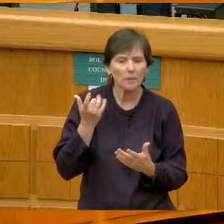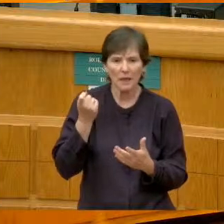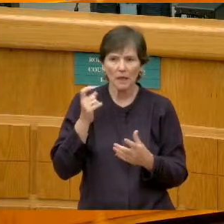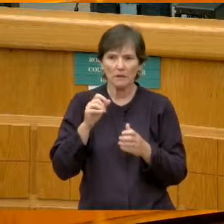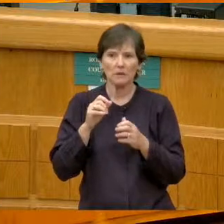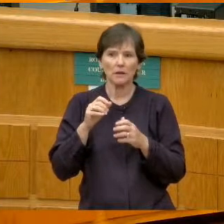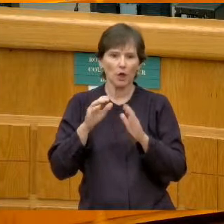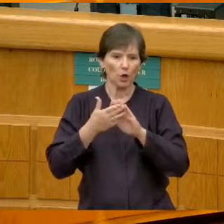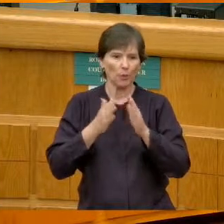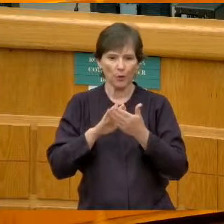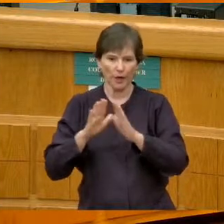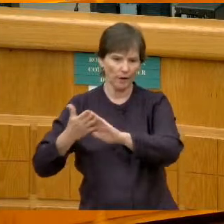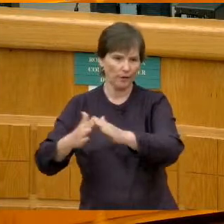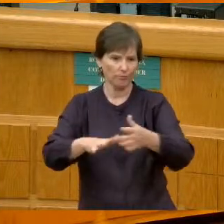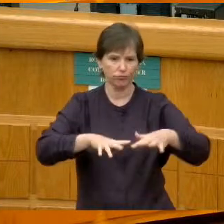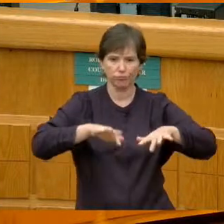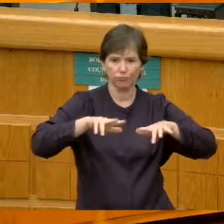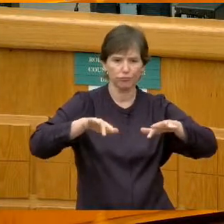underway.